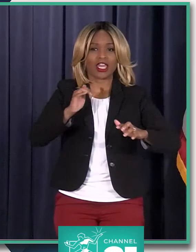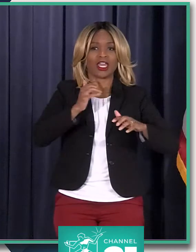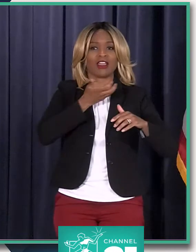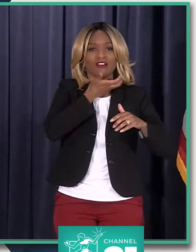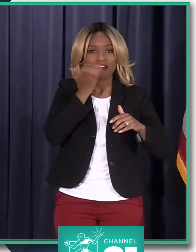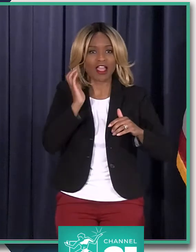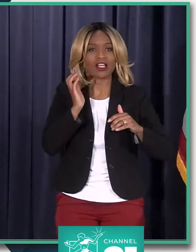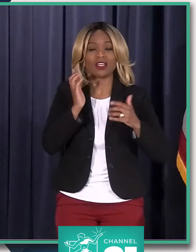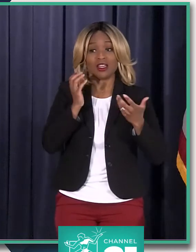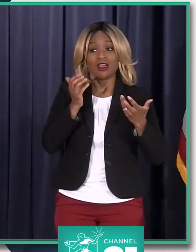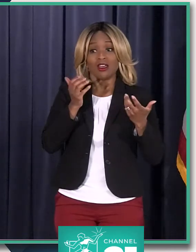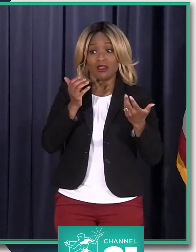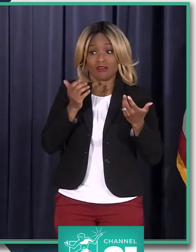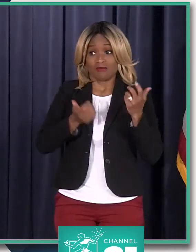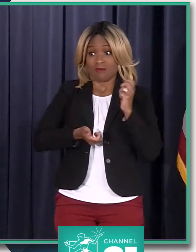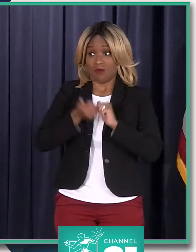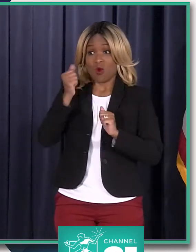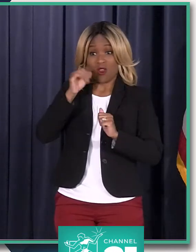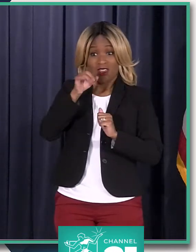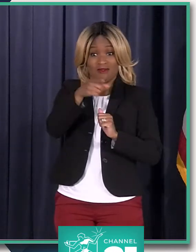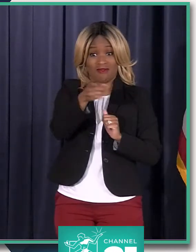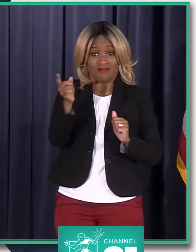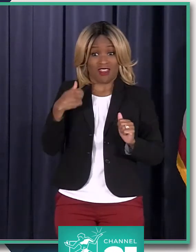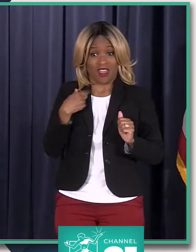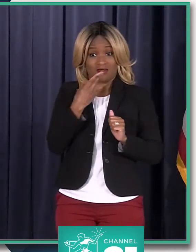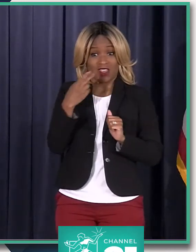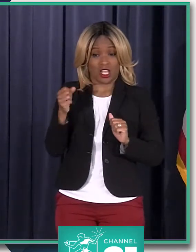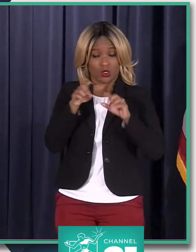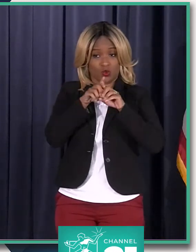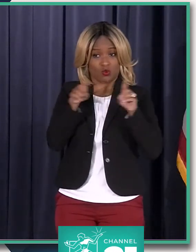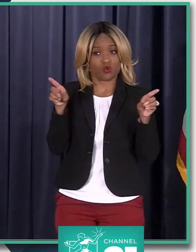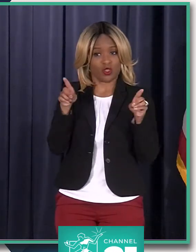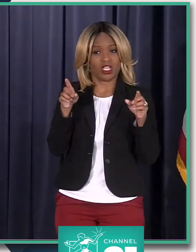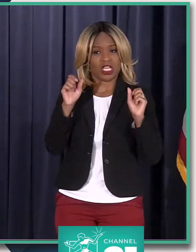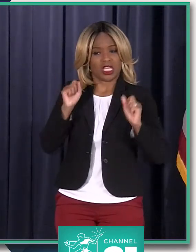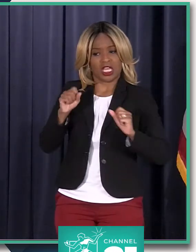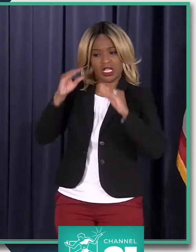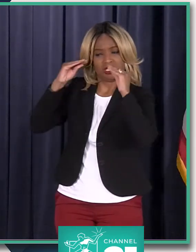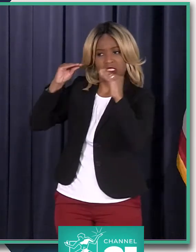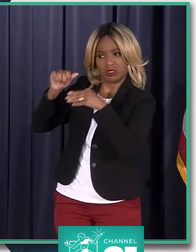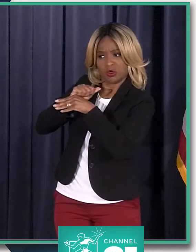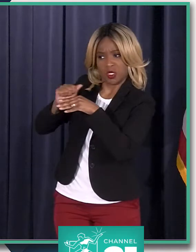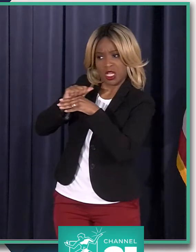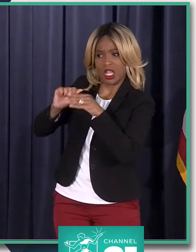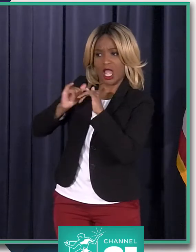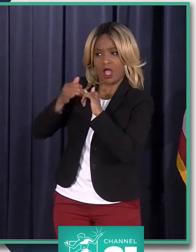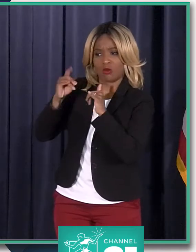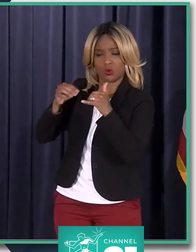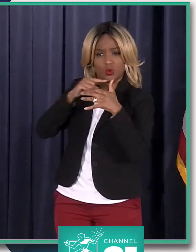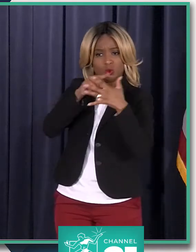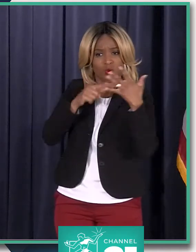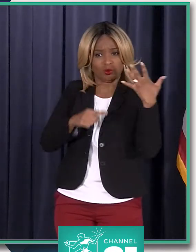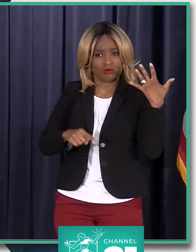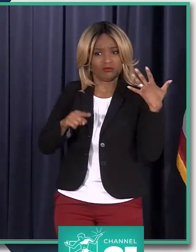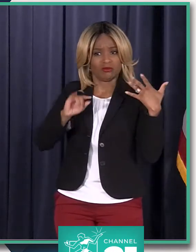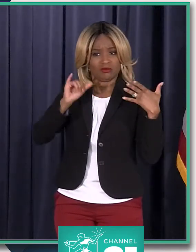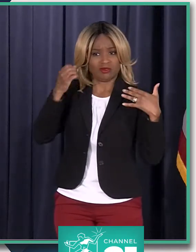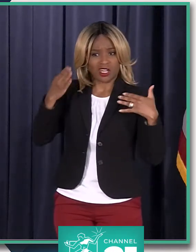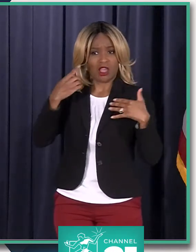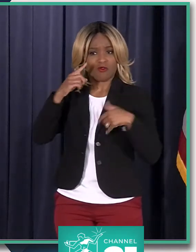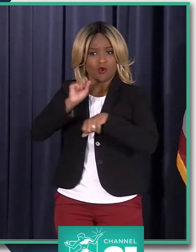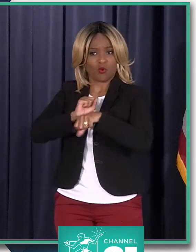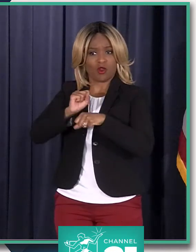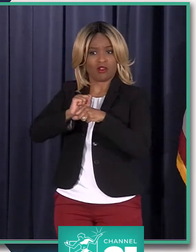Most of them are positions that if you have a high school degree, you can be trained to do, and they're good paying jobs. We will be running a training program